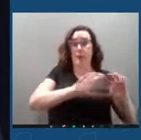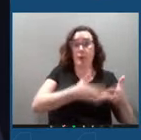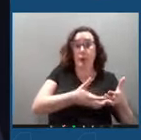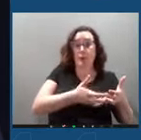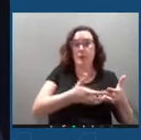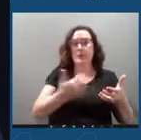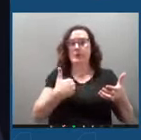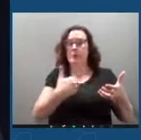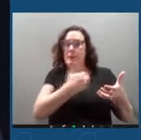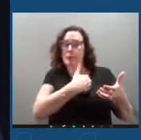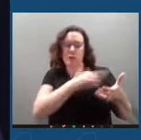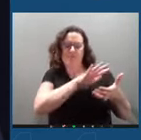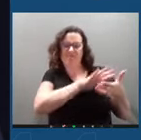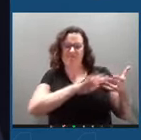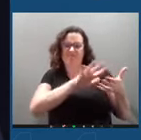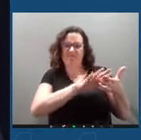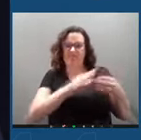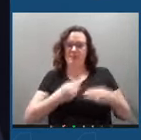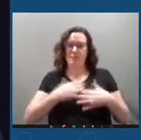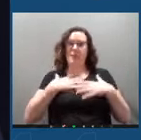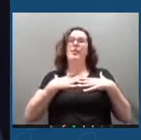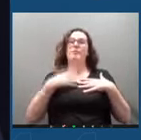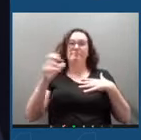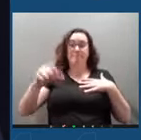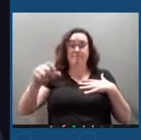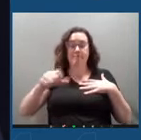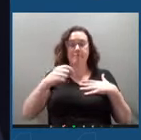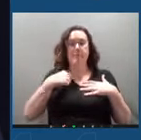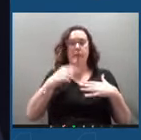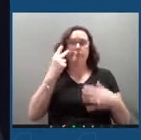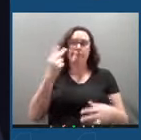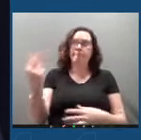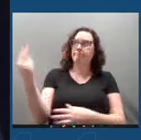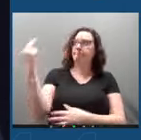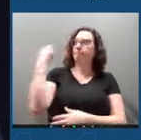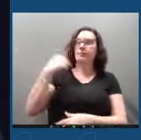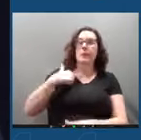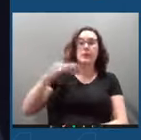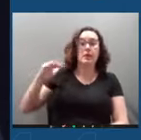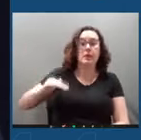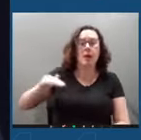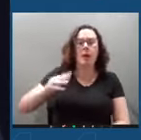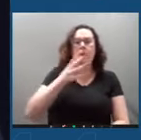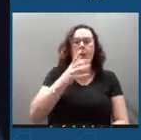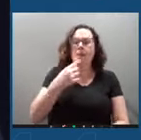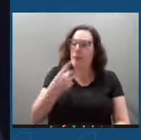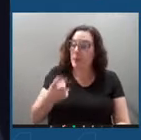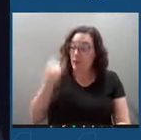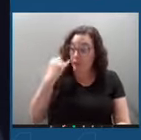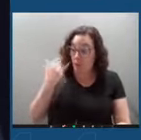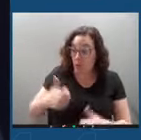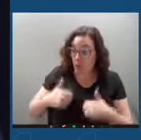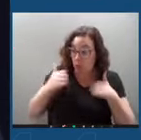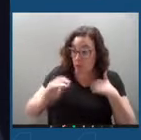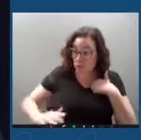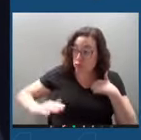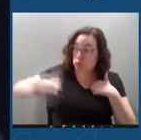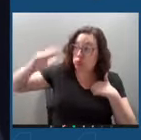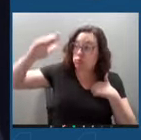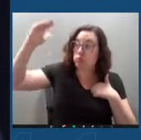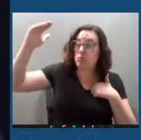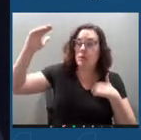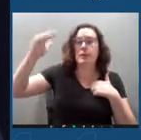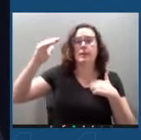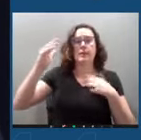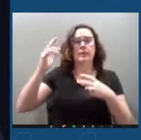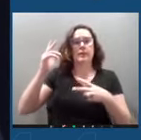membership. You know, I remember as a child, mom saying, you know, baby, if you live long enough, you're going to have some